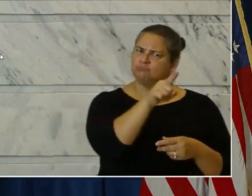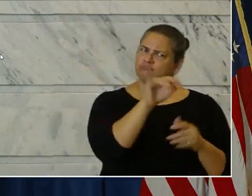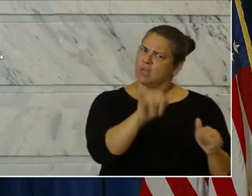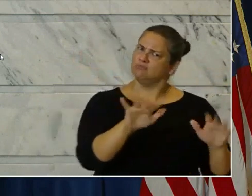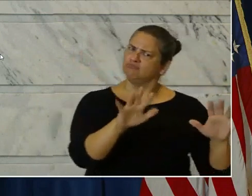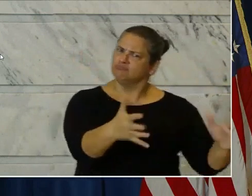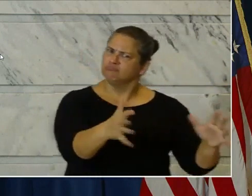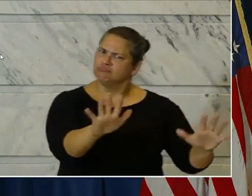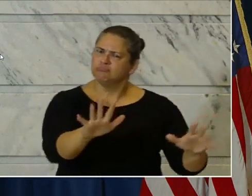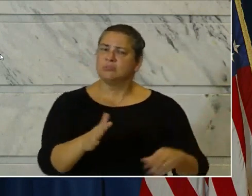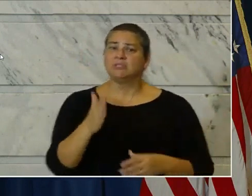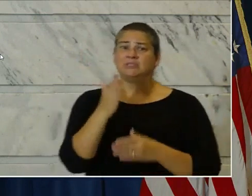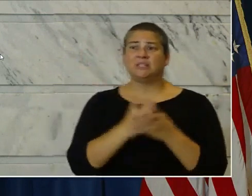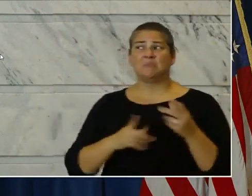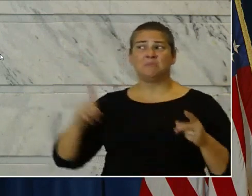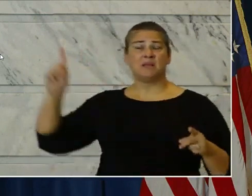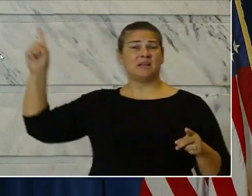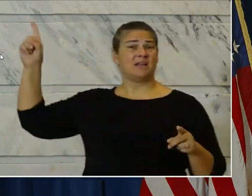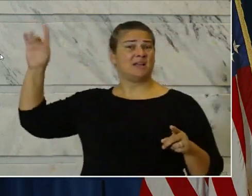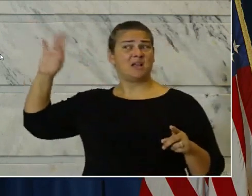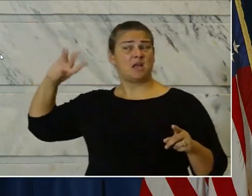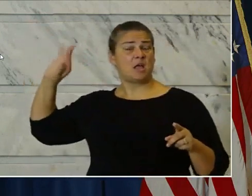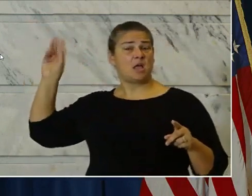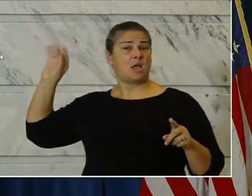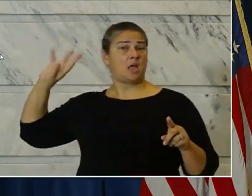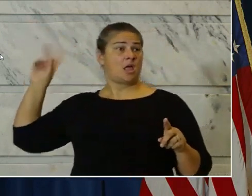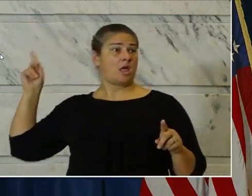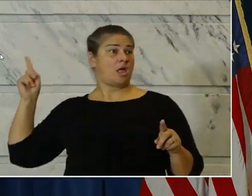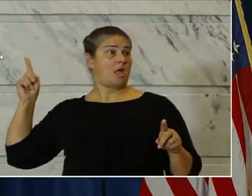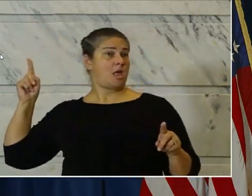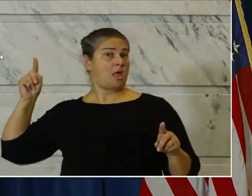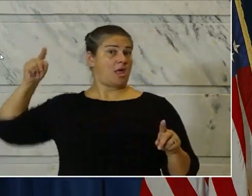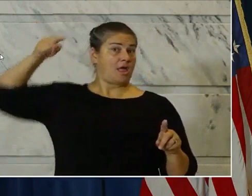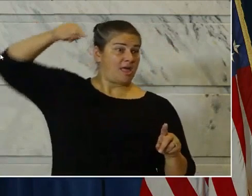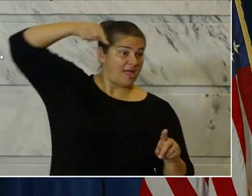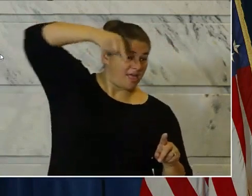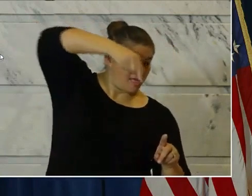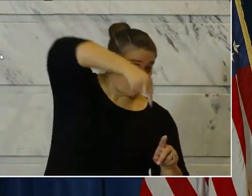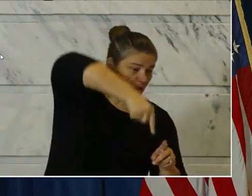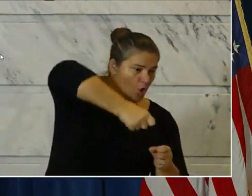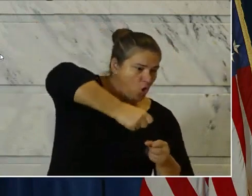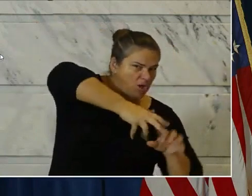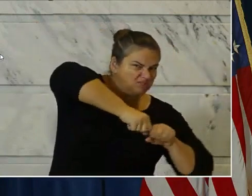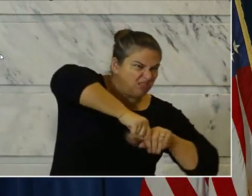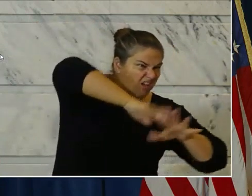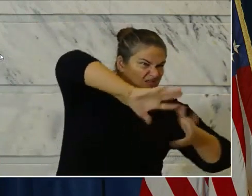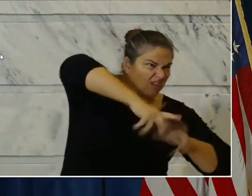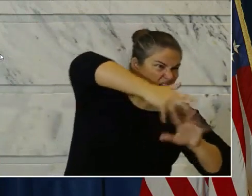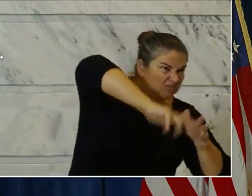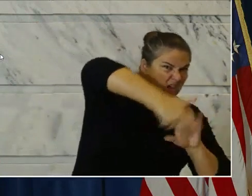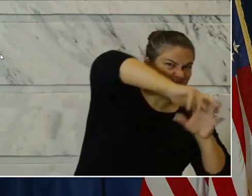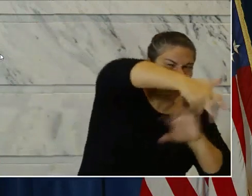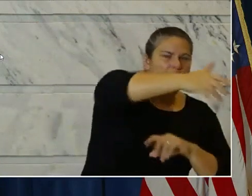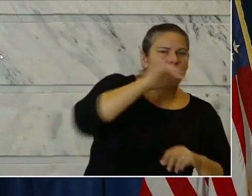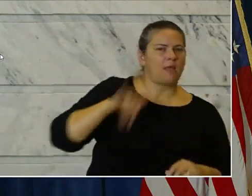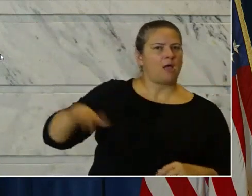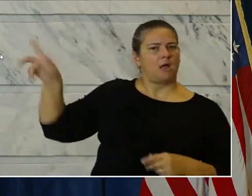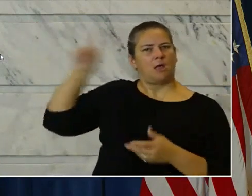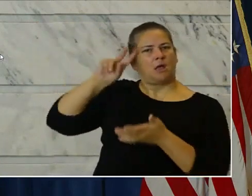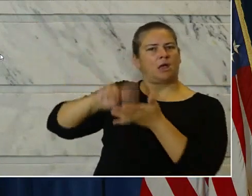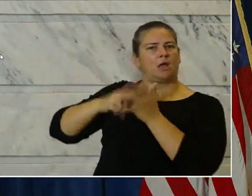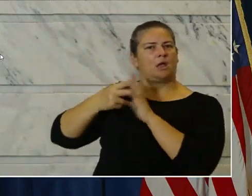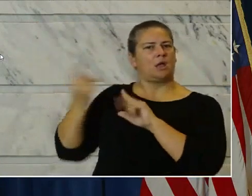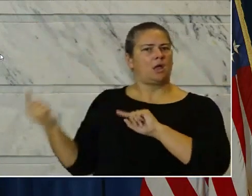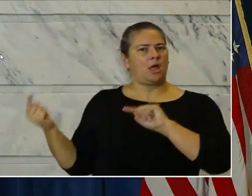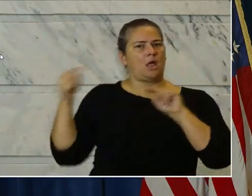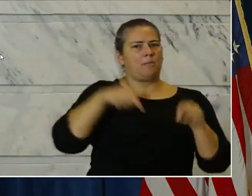sometimes hide within them, cause property damage, and we had shootings of two police officers that thankfully are both